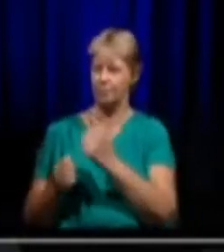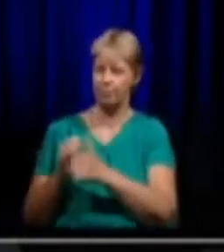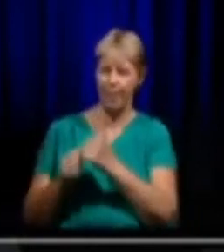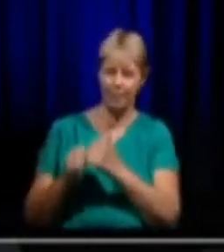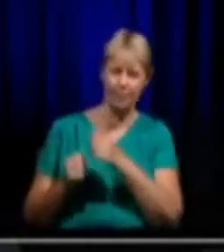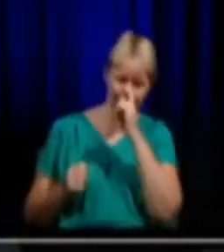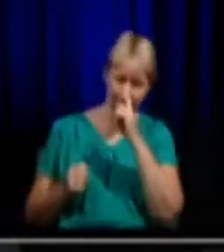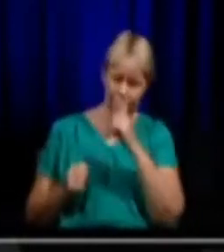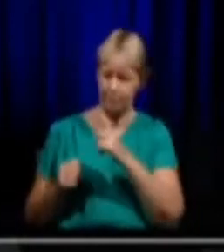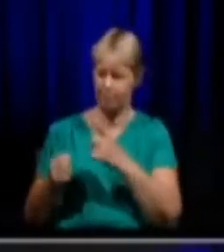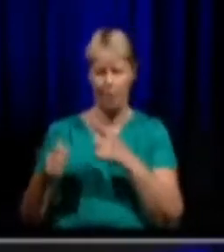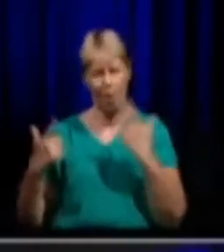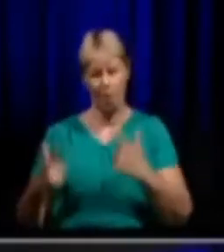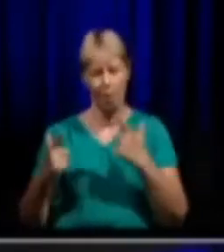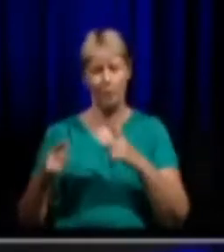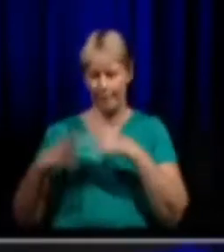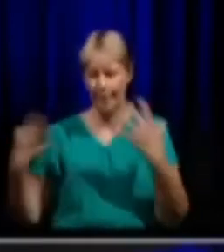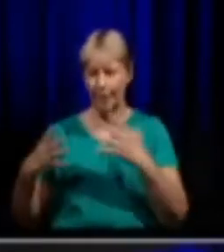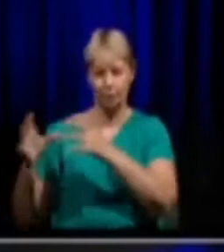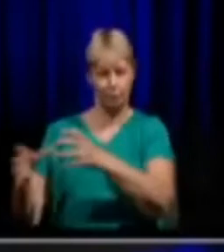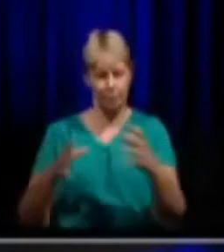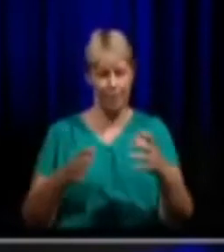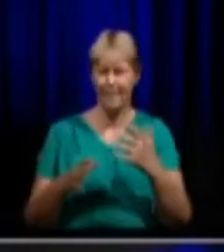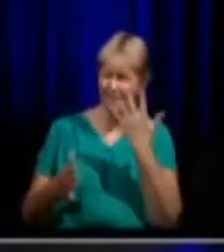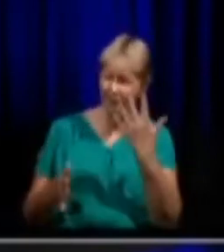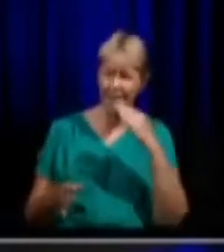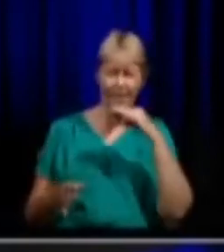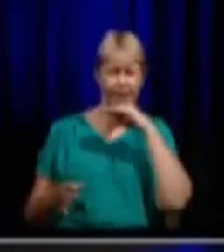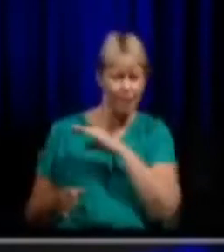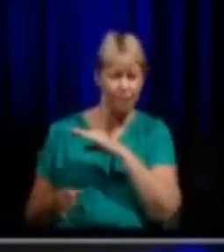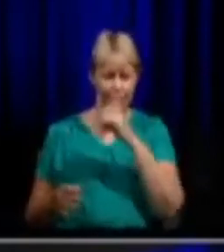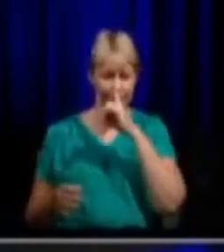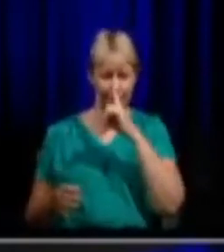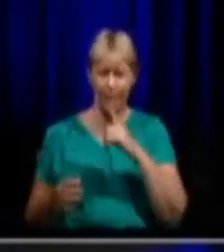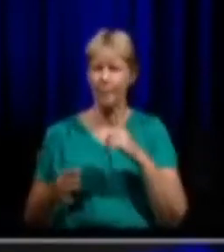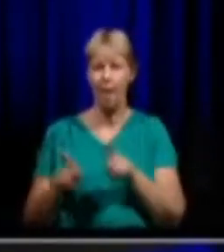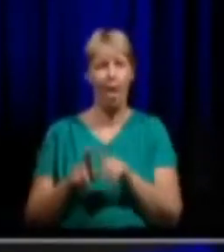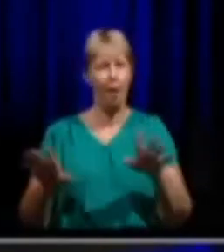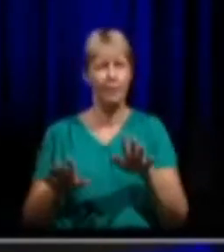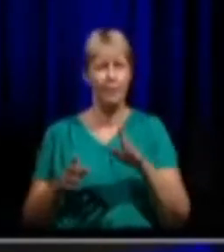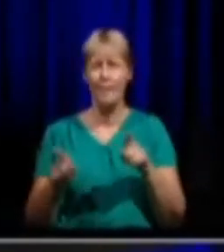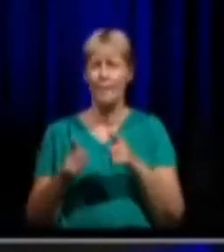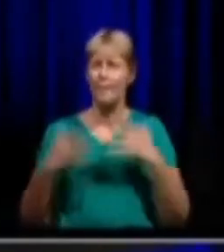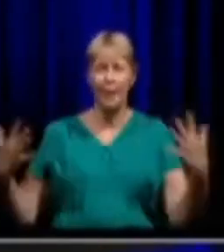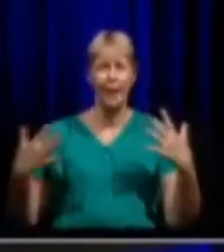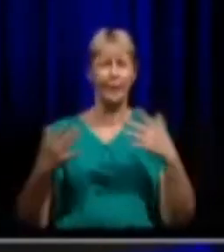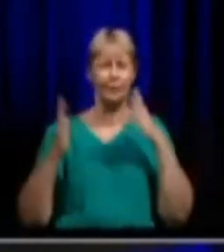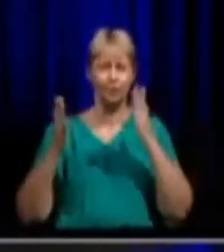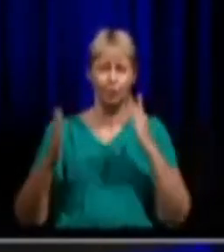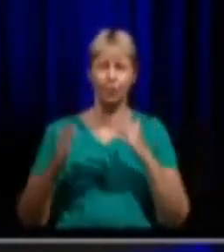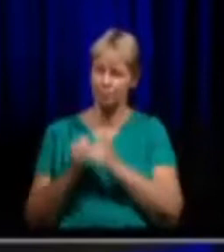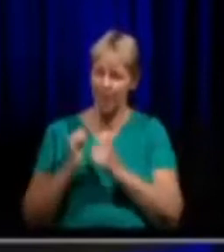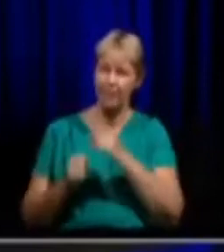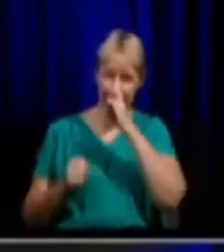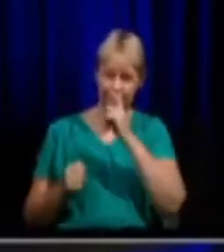groups at times. 500 is a big group. It's like a big church. He was in that community. They were brothers and sisters. They were